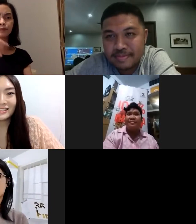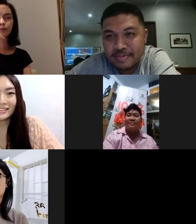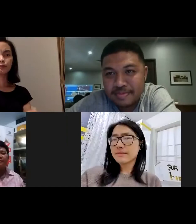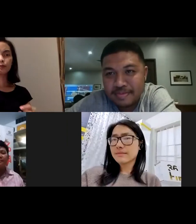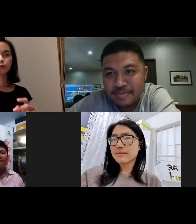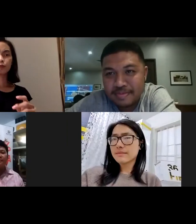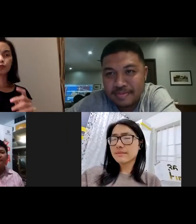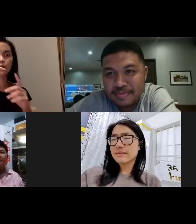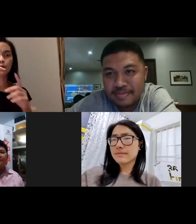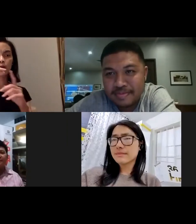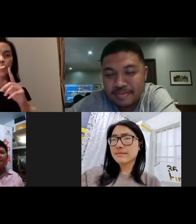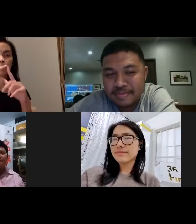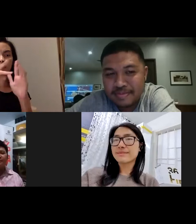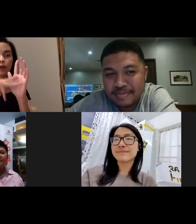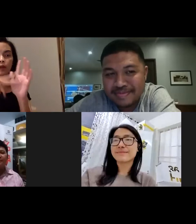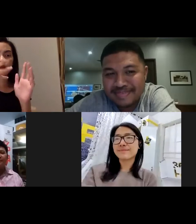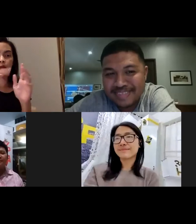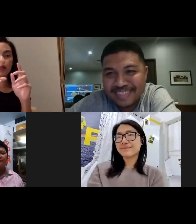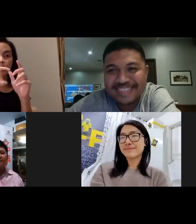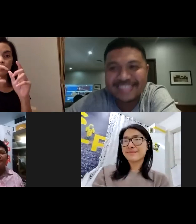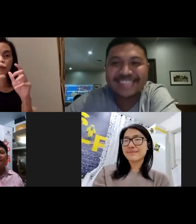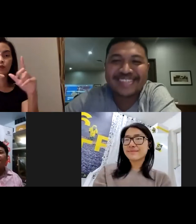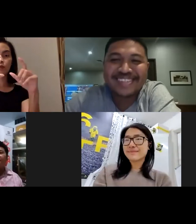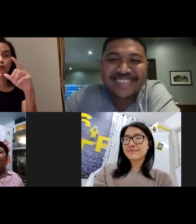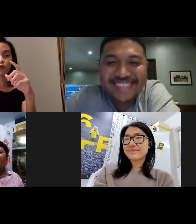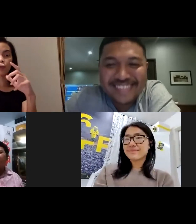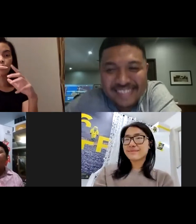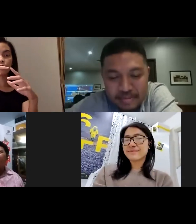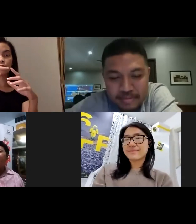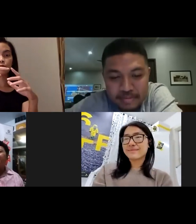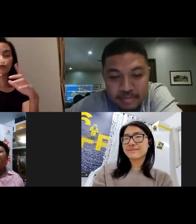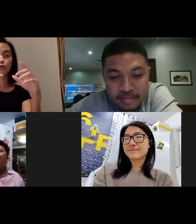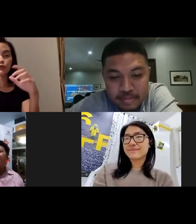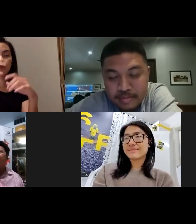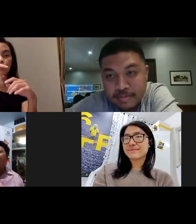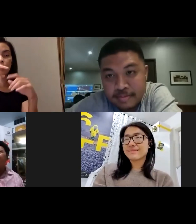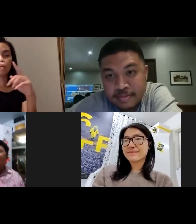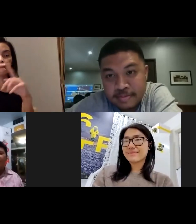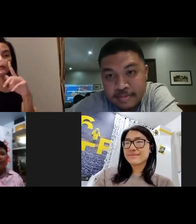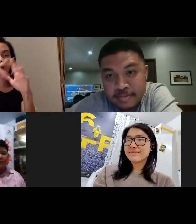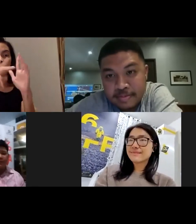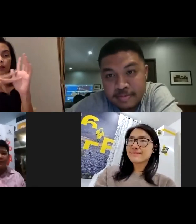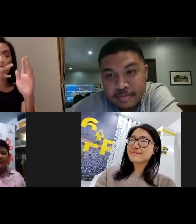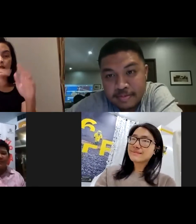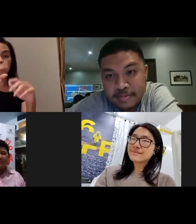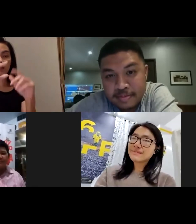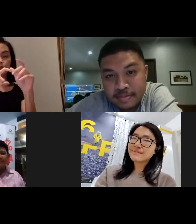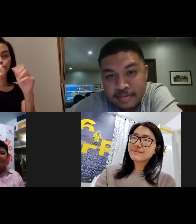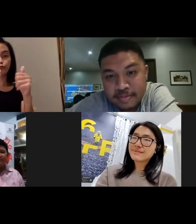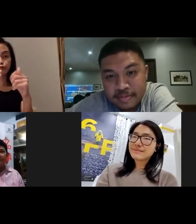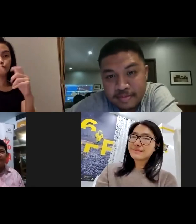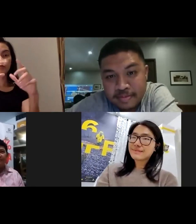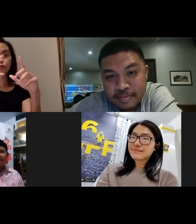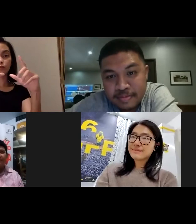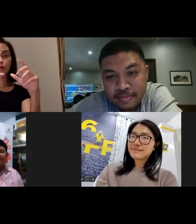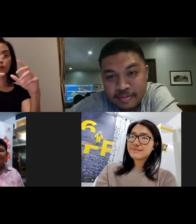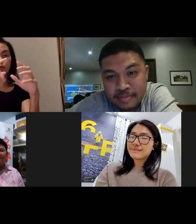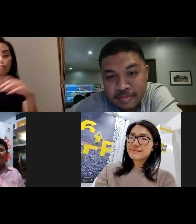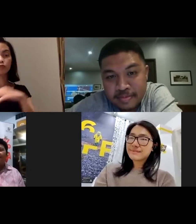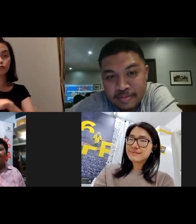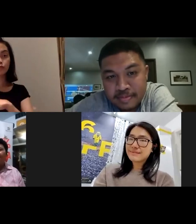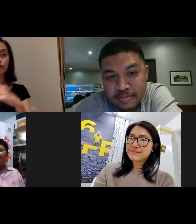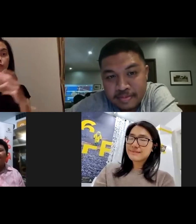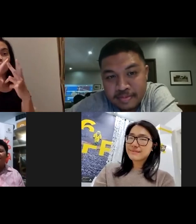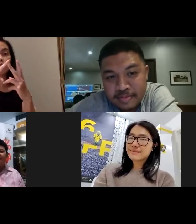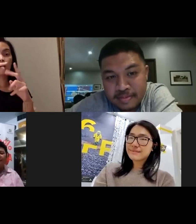Panelists only. Yeah, speaker and the panelists only. Please. Ya, speakers only.